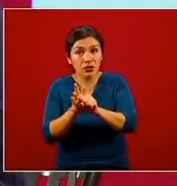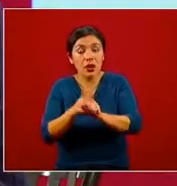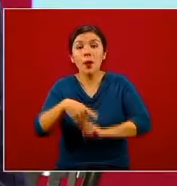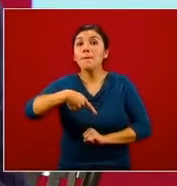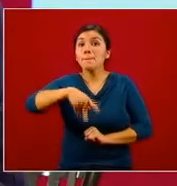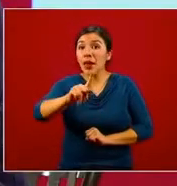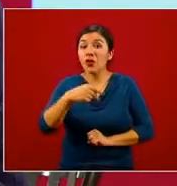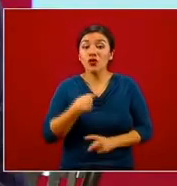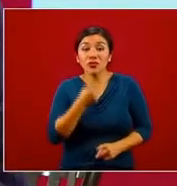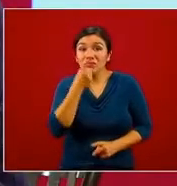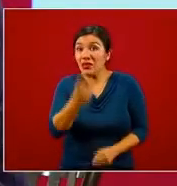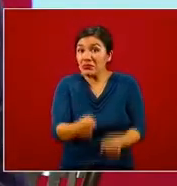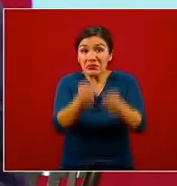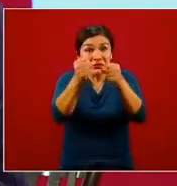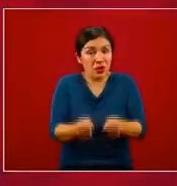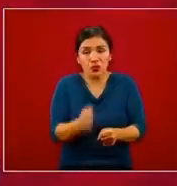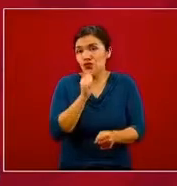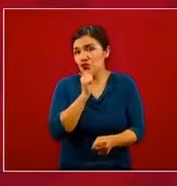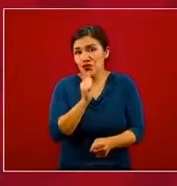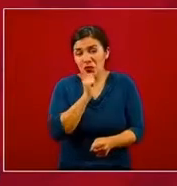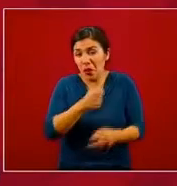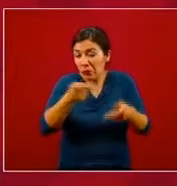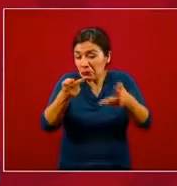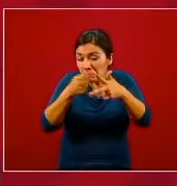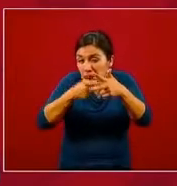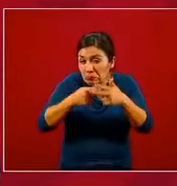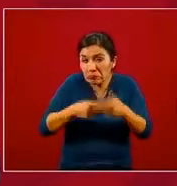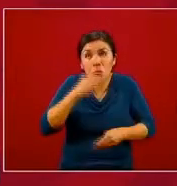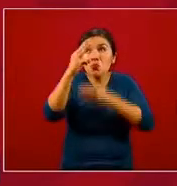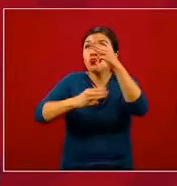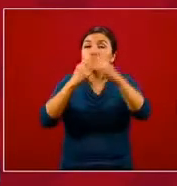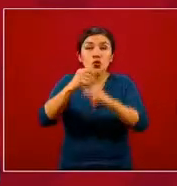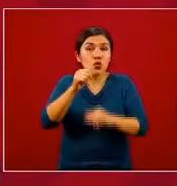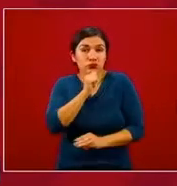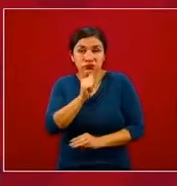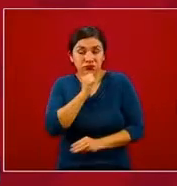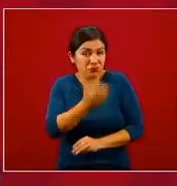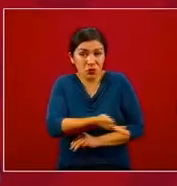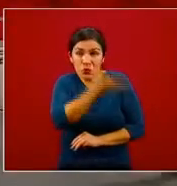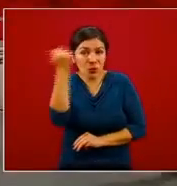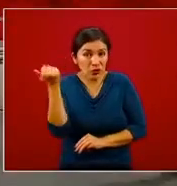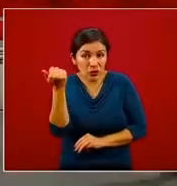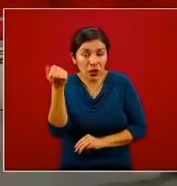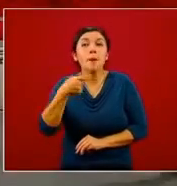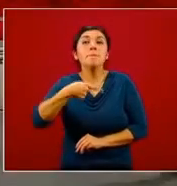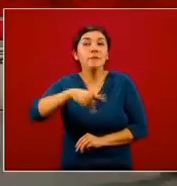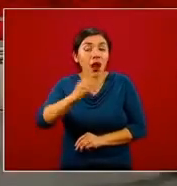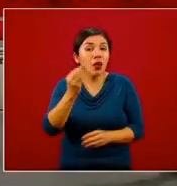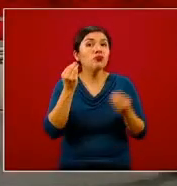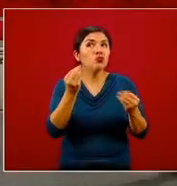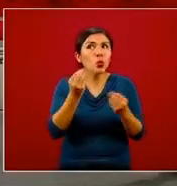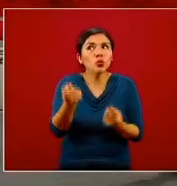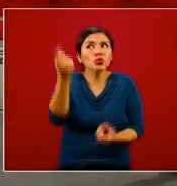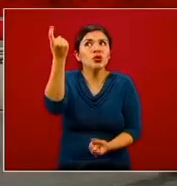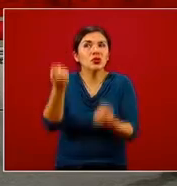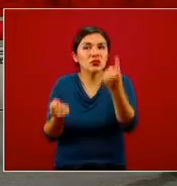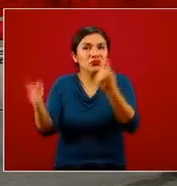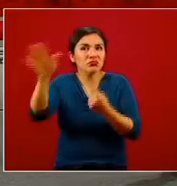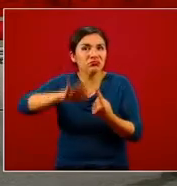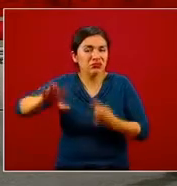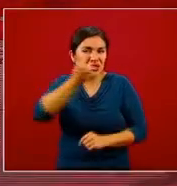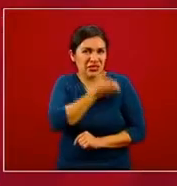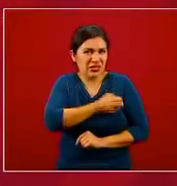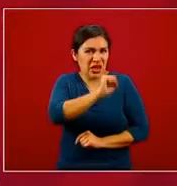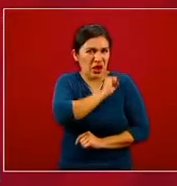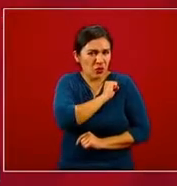until we can see what the pattern of occurrence is going to be of the typical flu and COVID. One thing that we